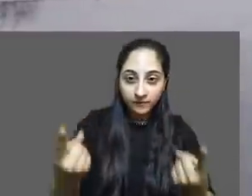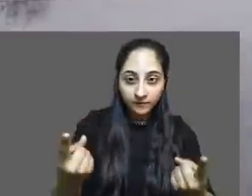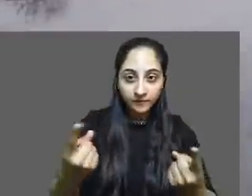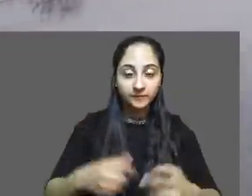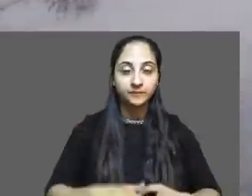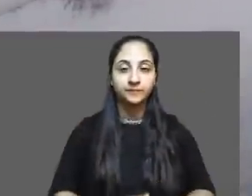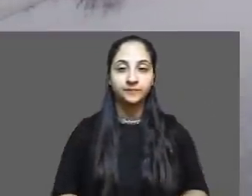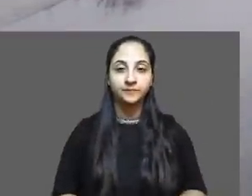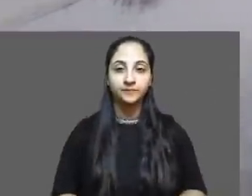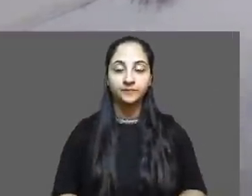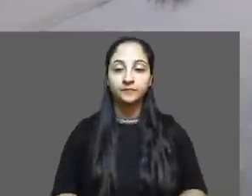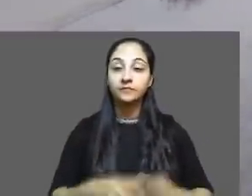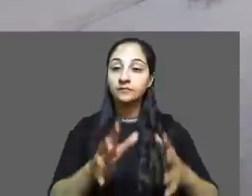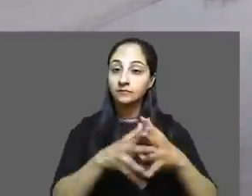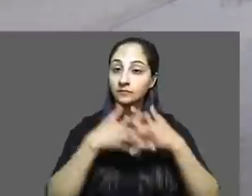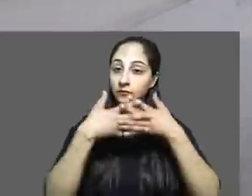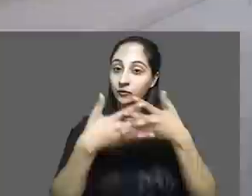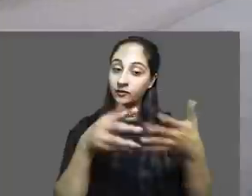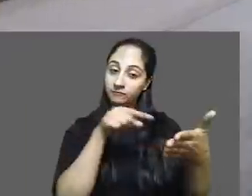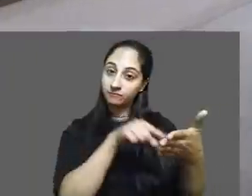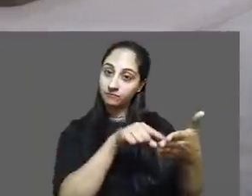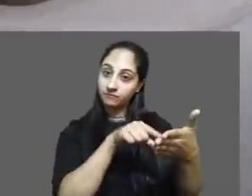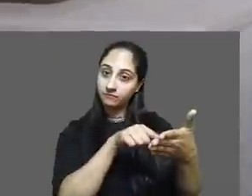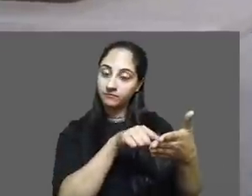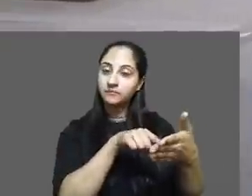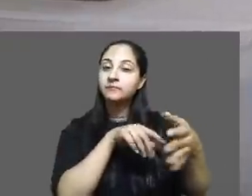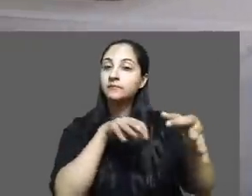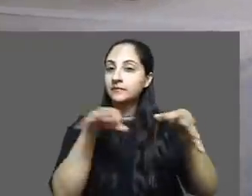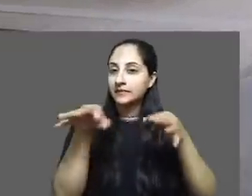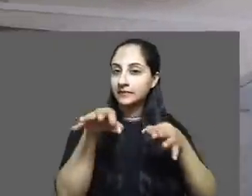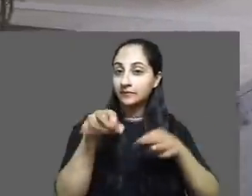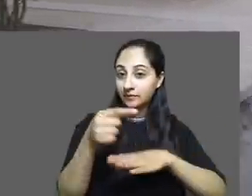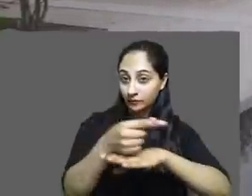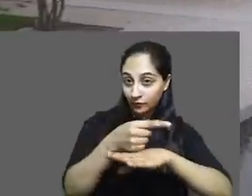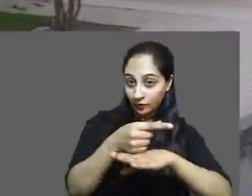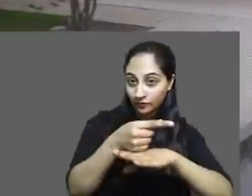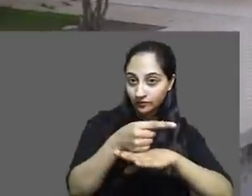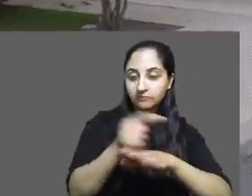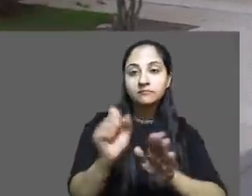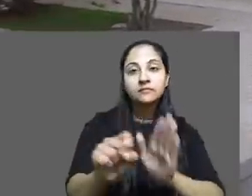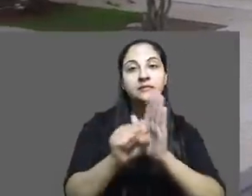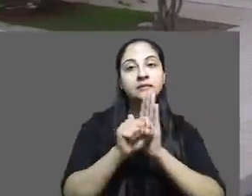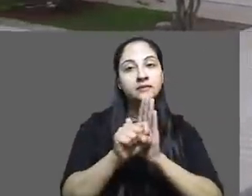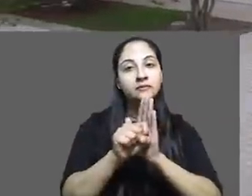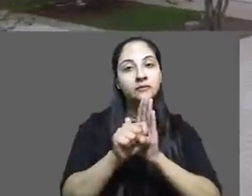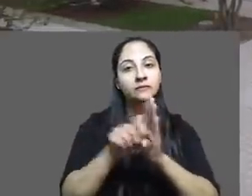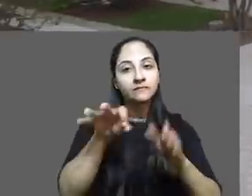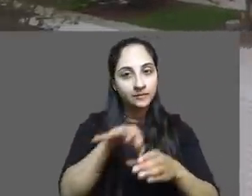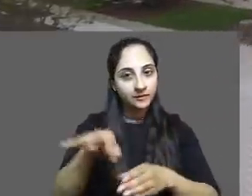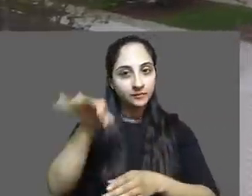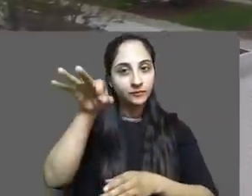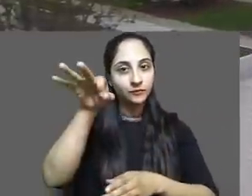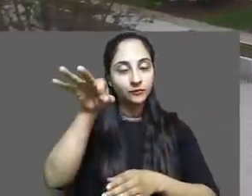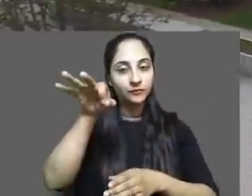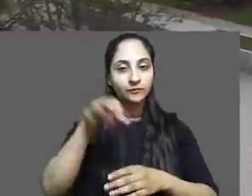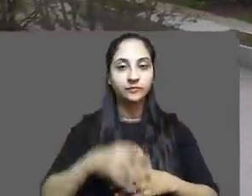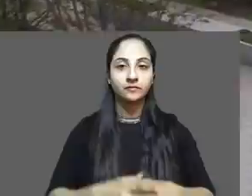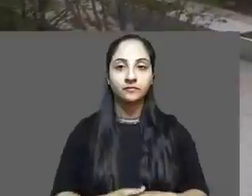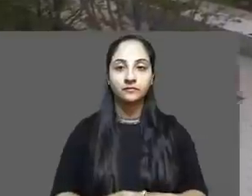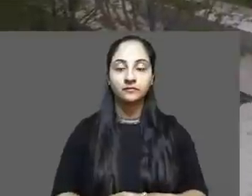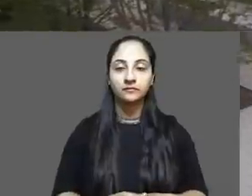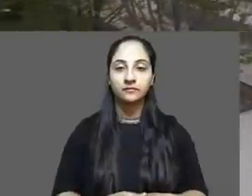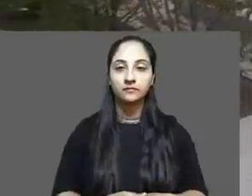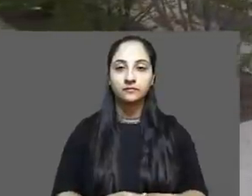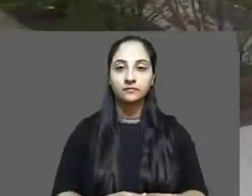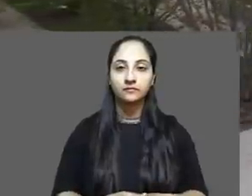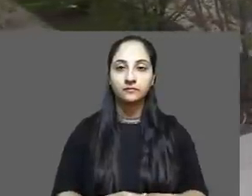culture. The Holy Quran itself portrays the garden as a central symbol of a